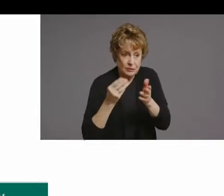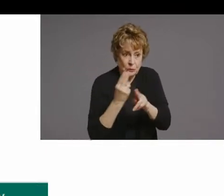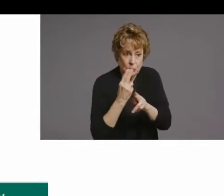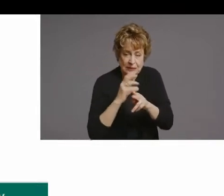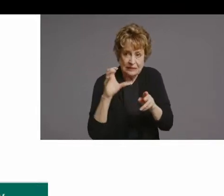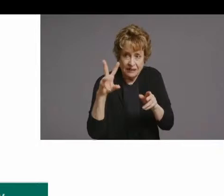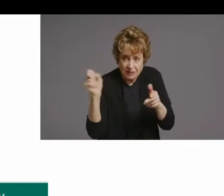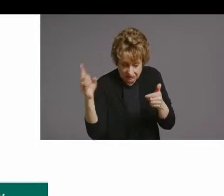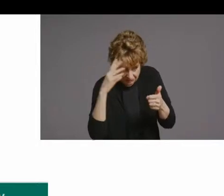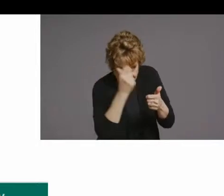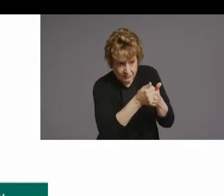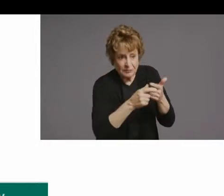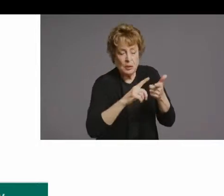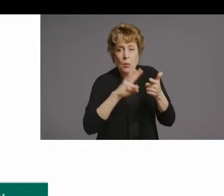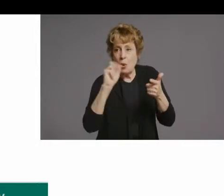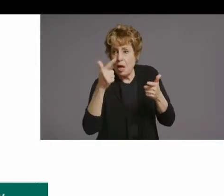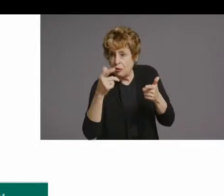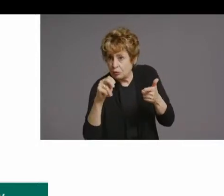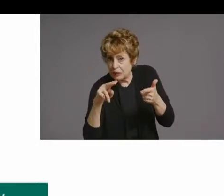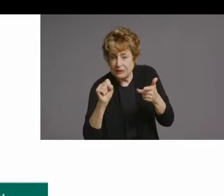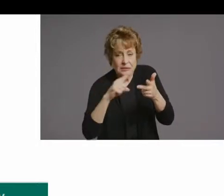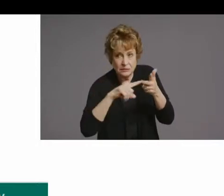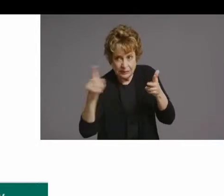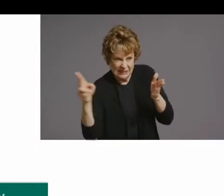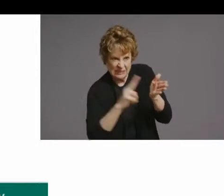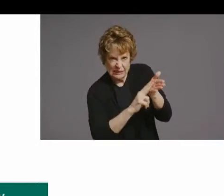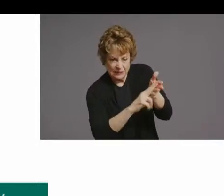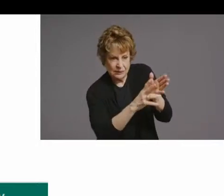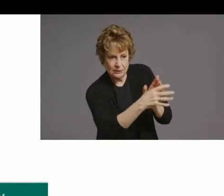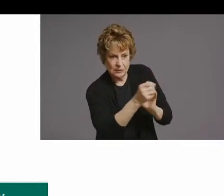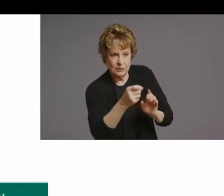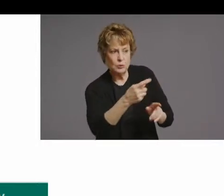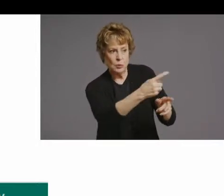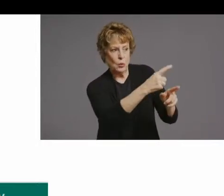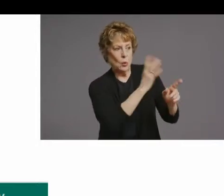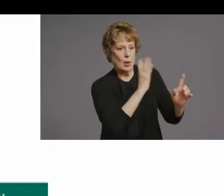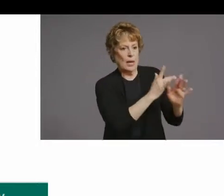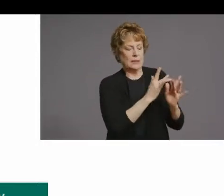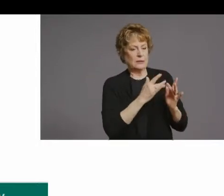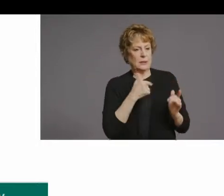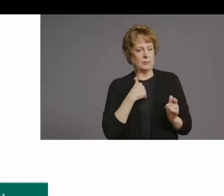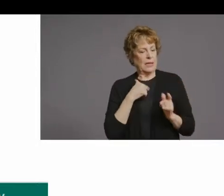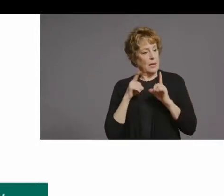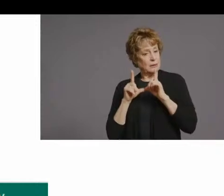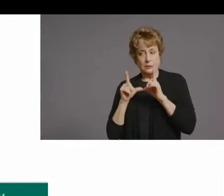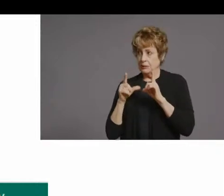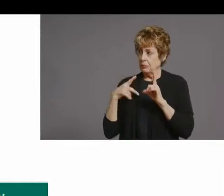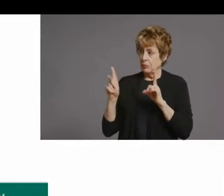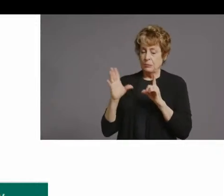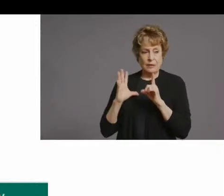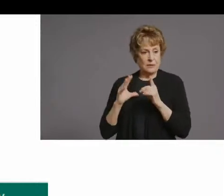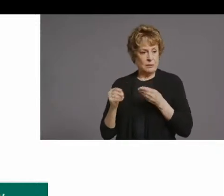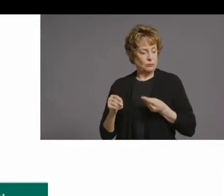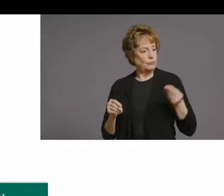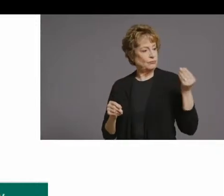you can contact our licensing department. We do have the information here and can get you connected with CVS and